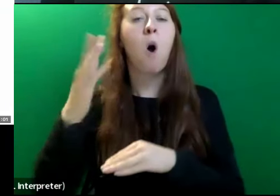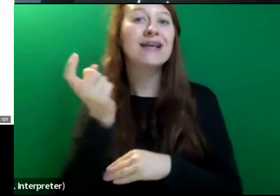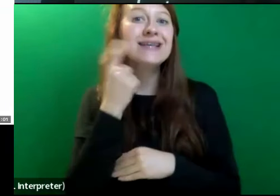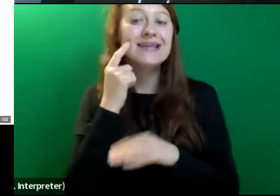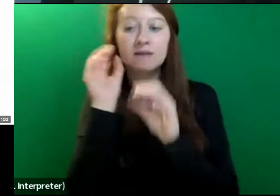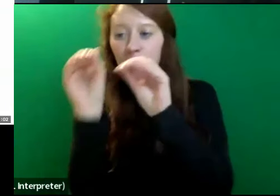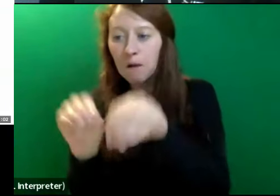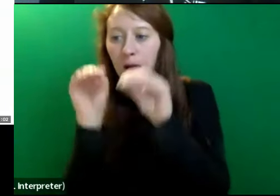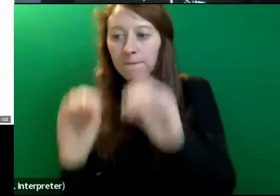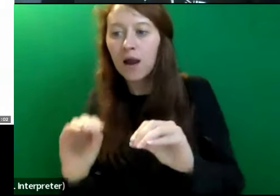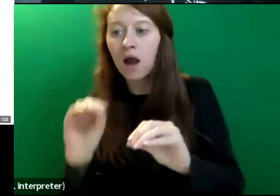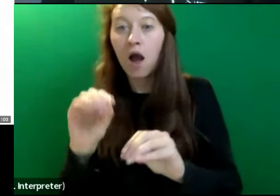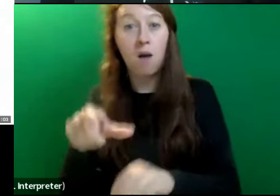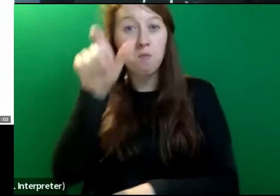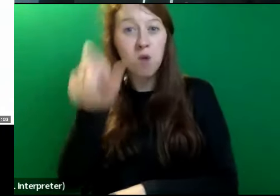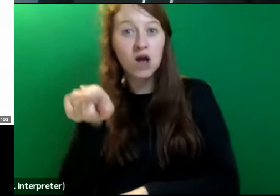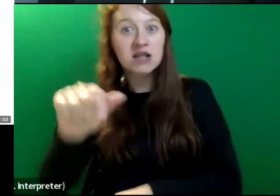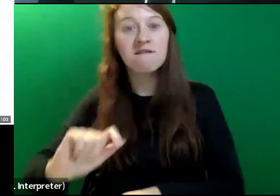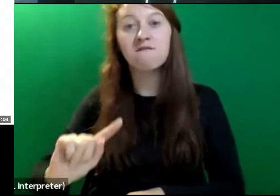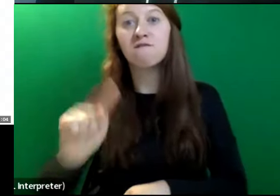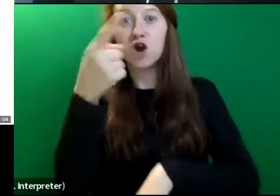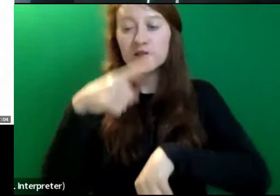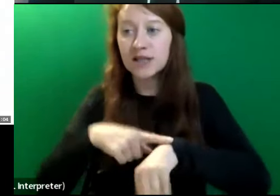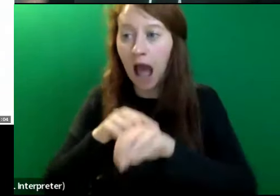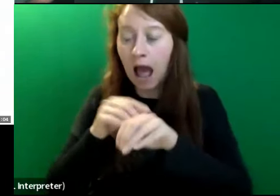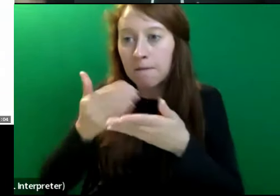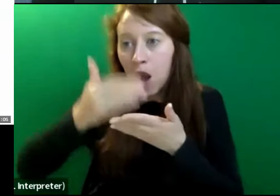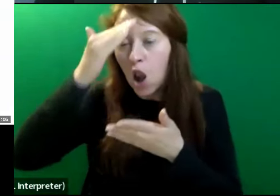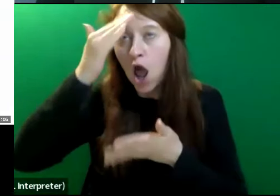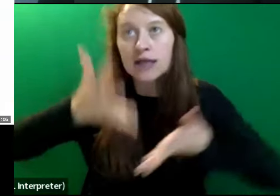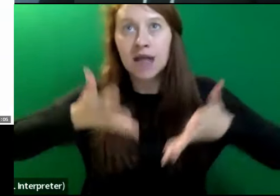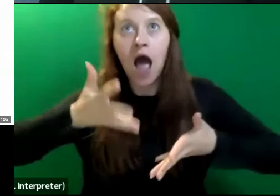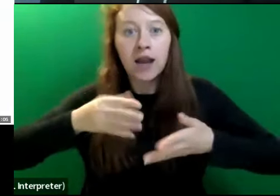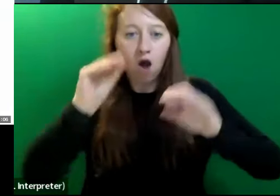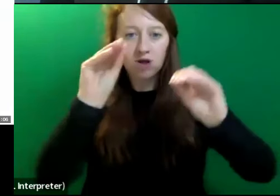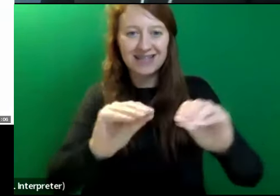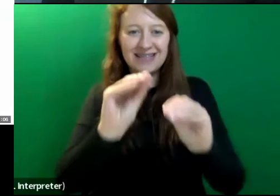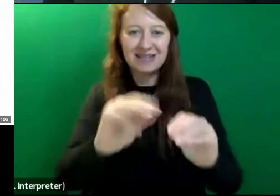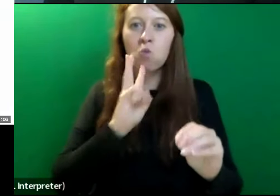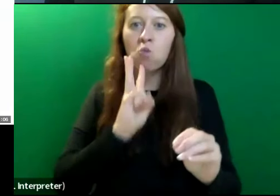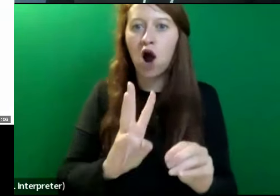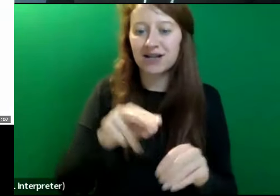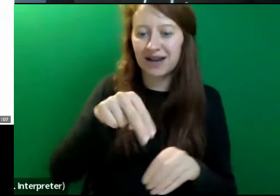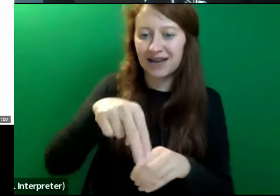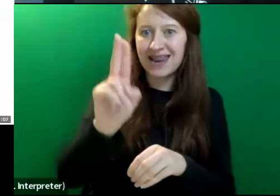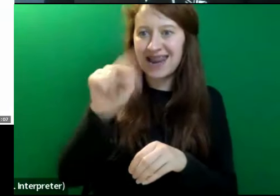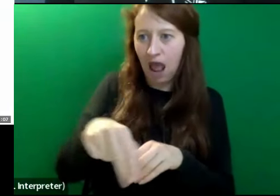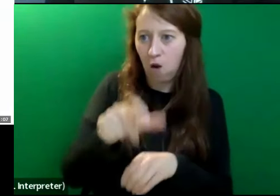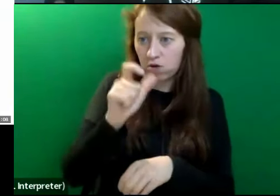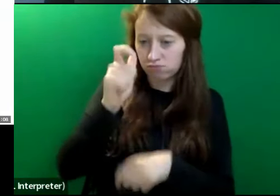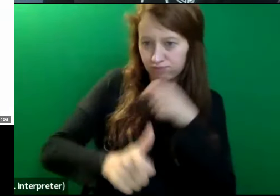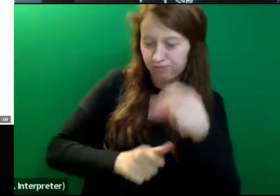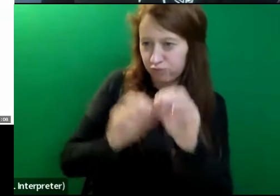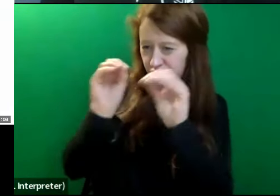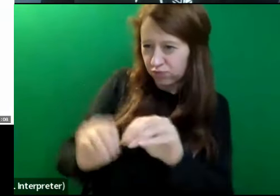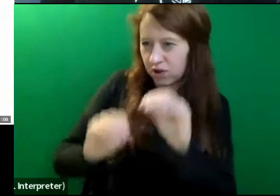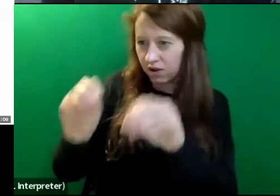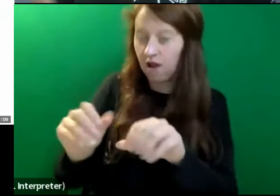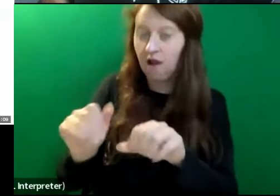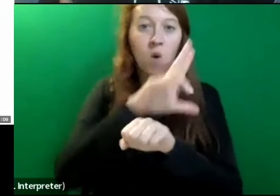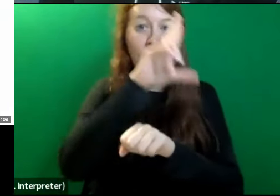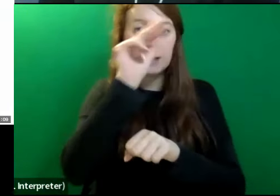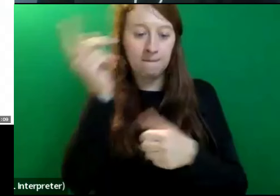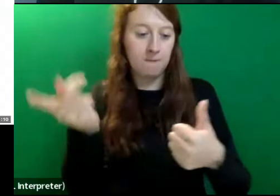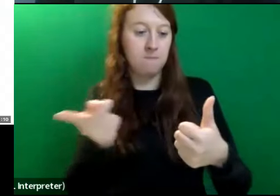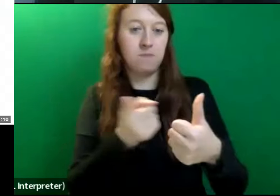for the first time. And for that reason, they're easier to represent in a sign language dictionary. You know, you might have a sign for book and you